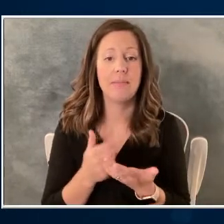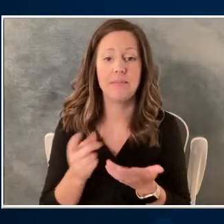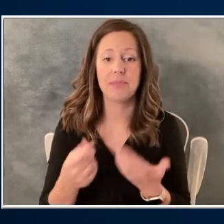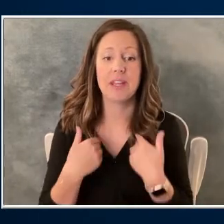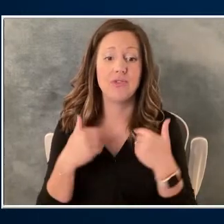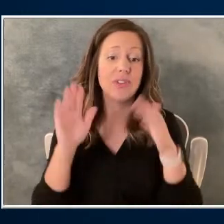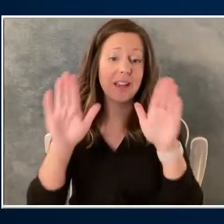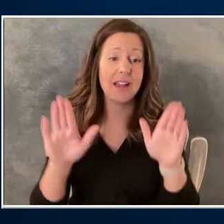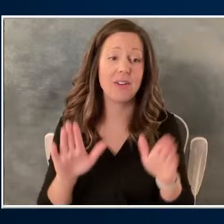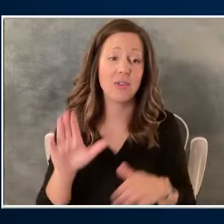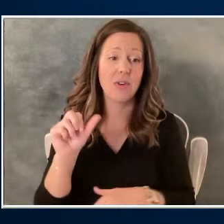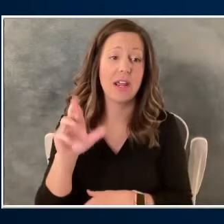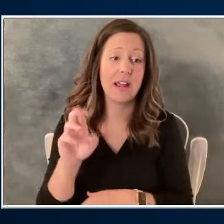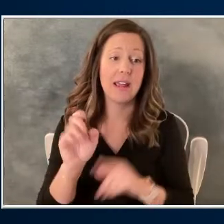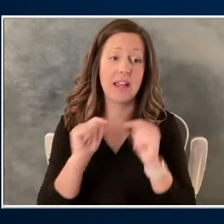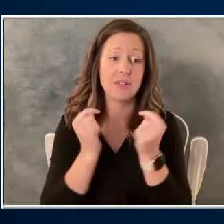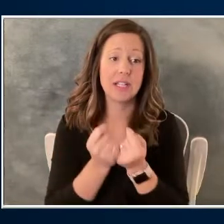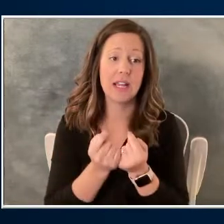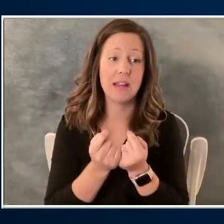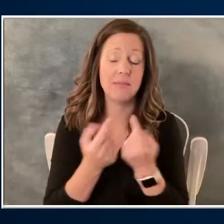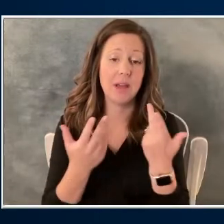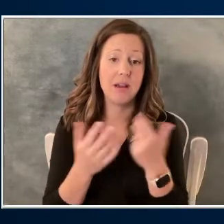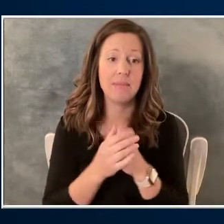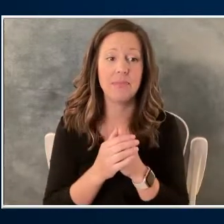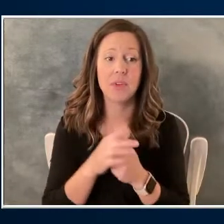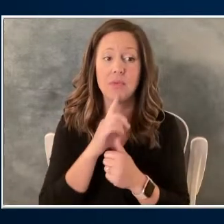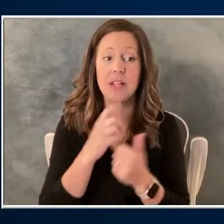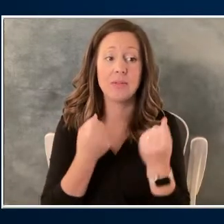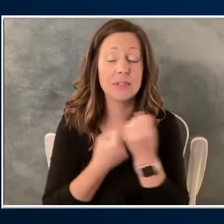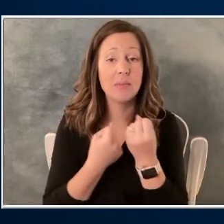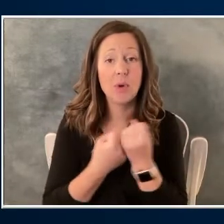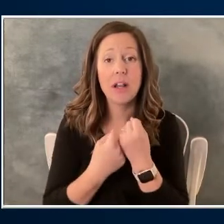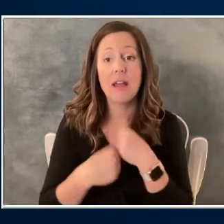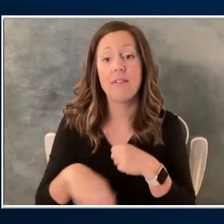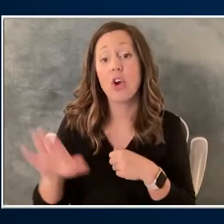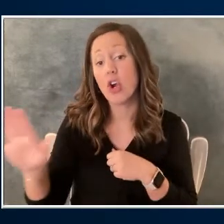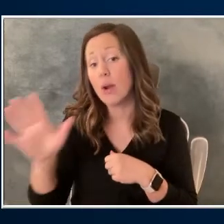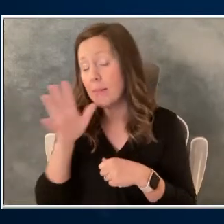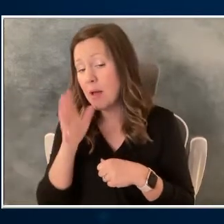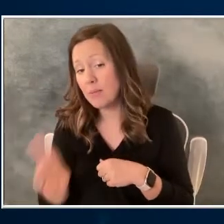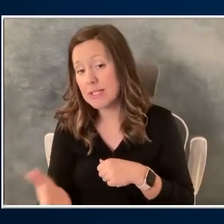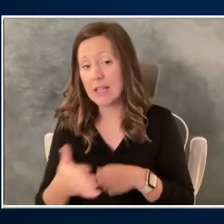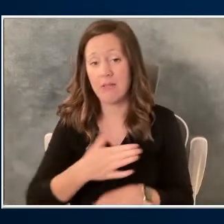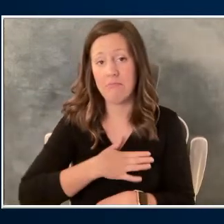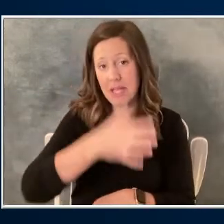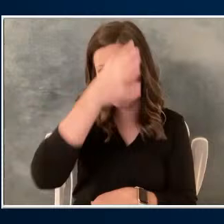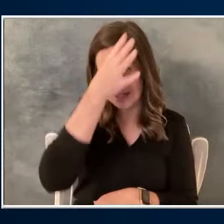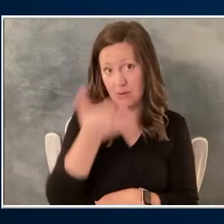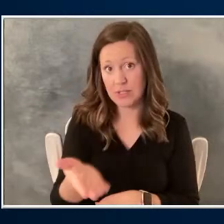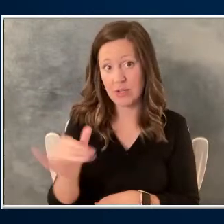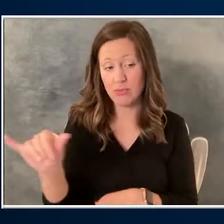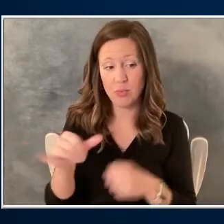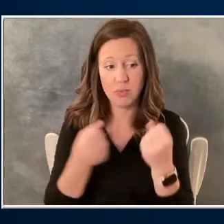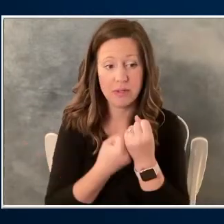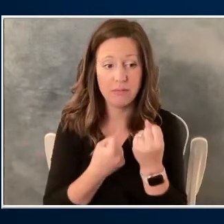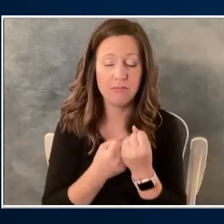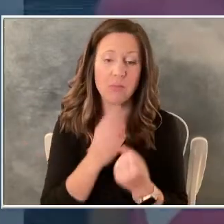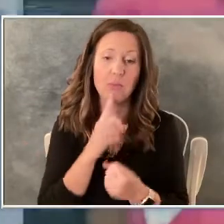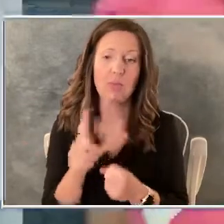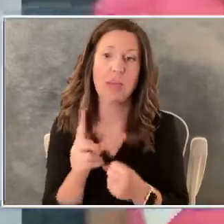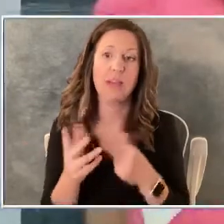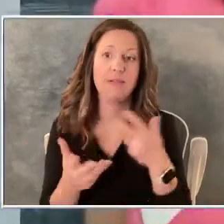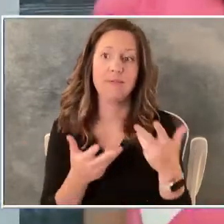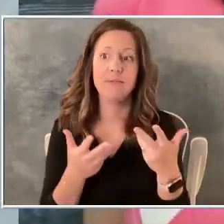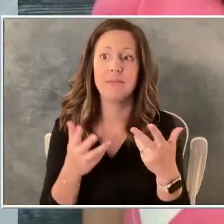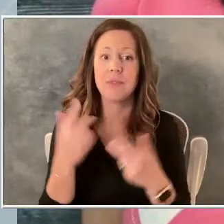team. My dad was really supportive, and her mother was there as well to support her. And it was something that